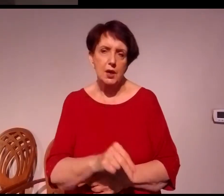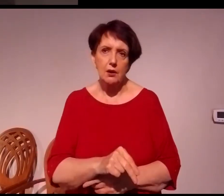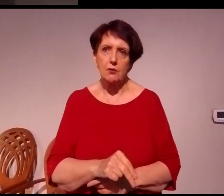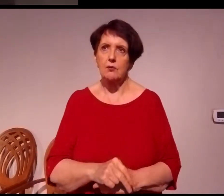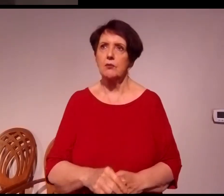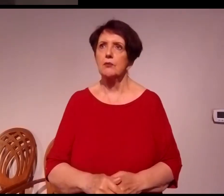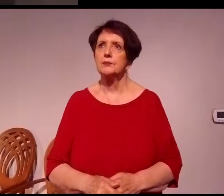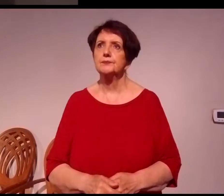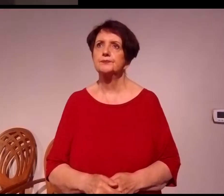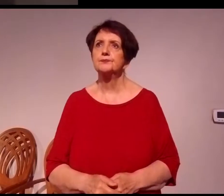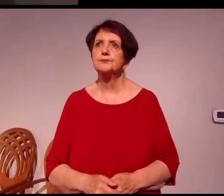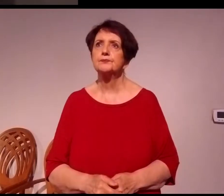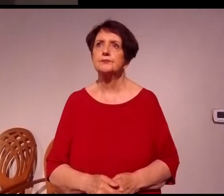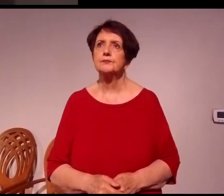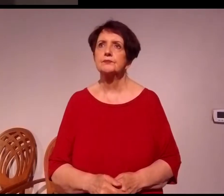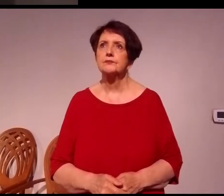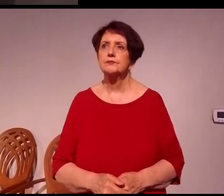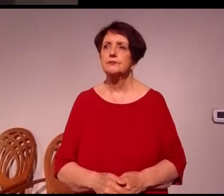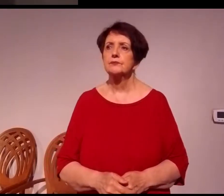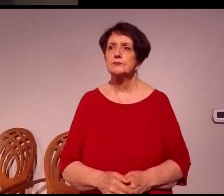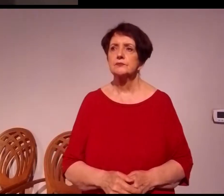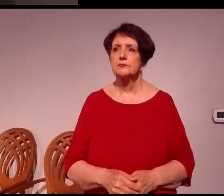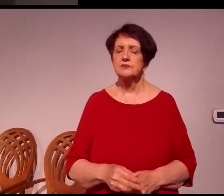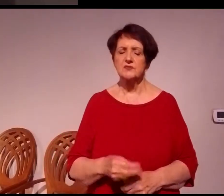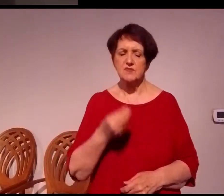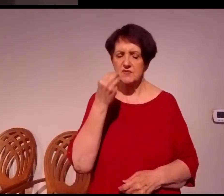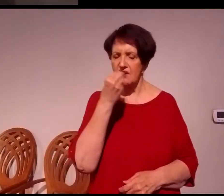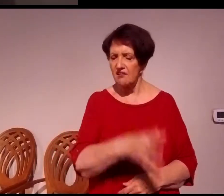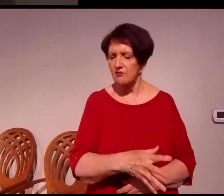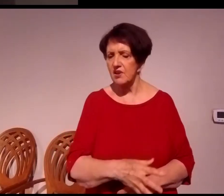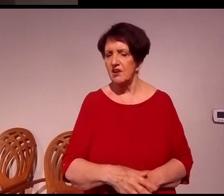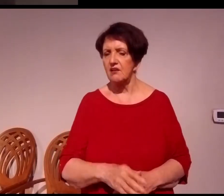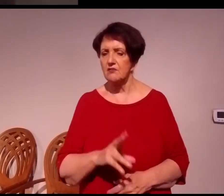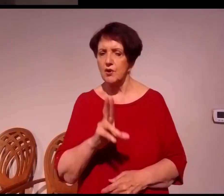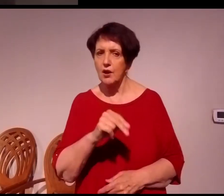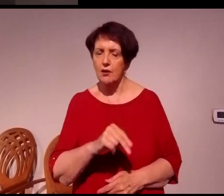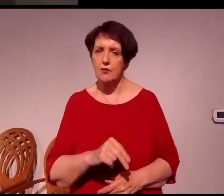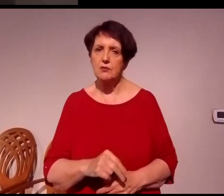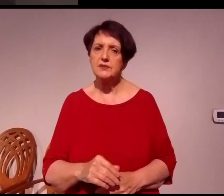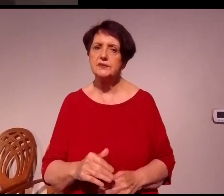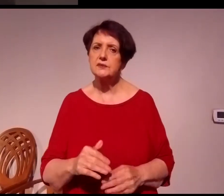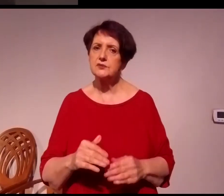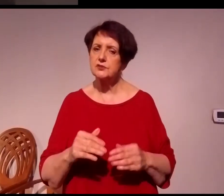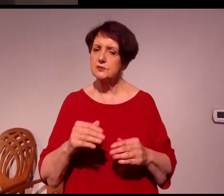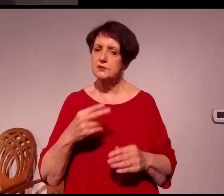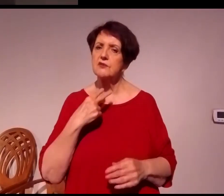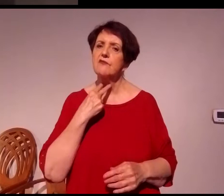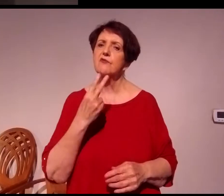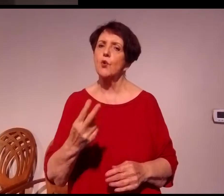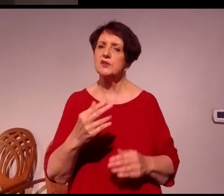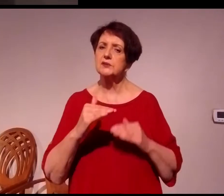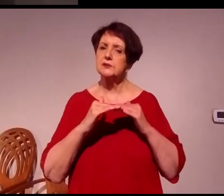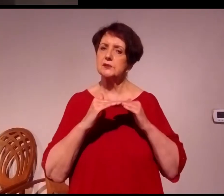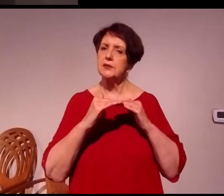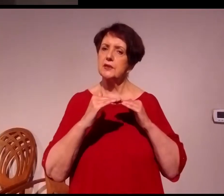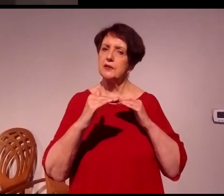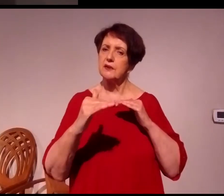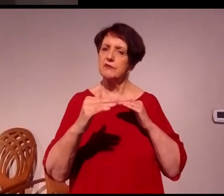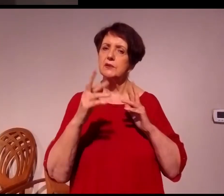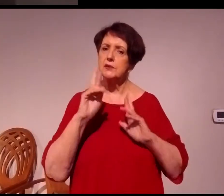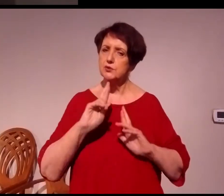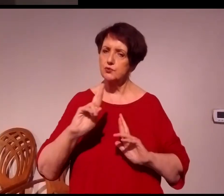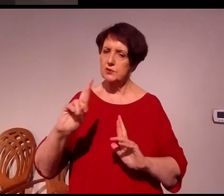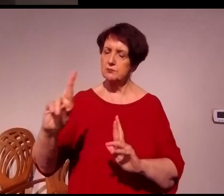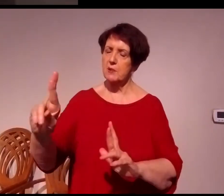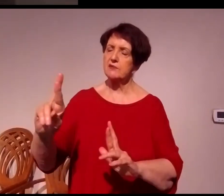a I don't care no. It's an even-toned no, and it's actually respectful of the person